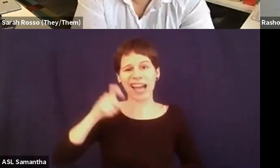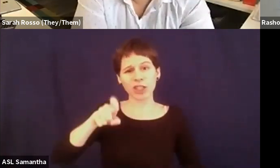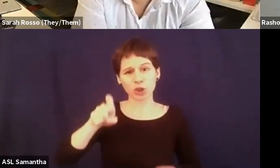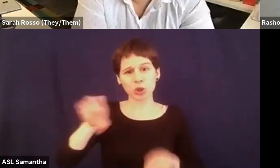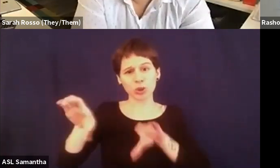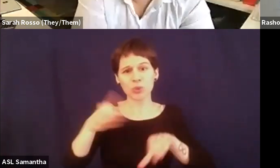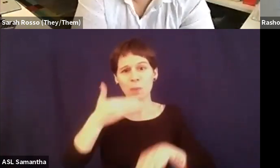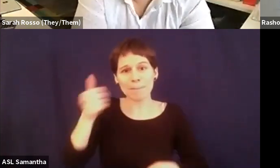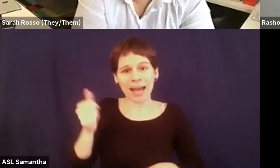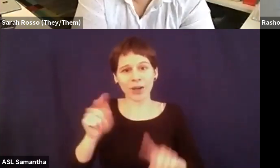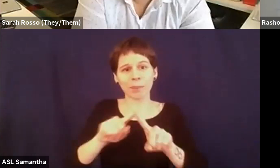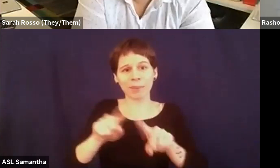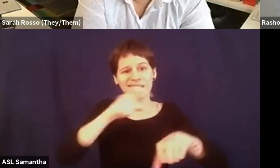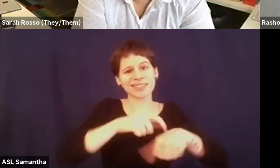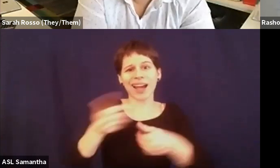but yeah.